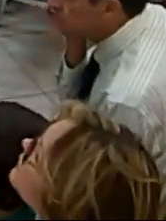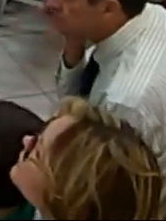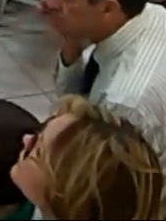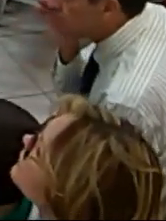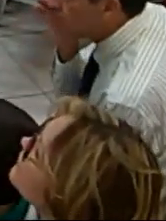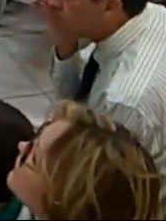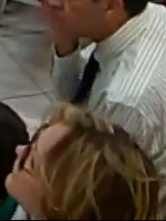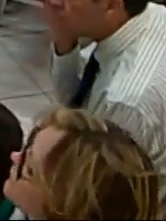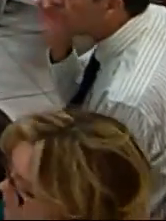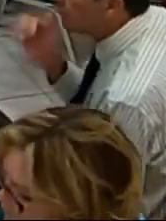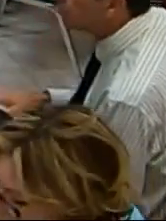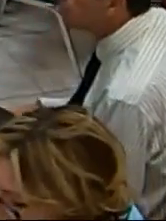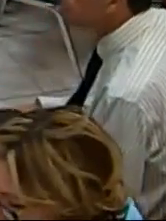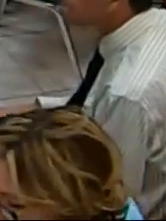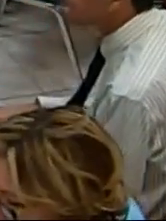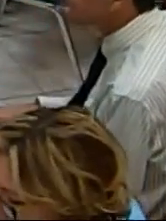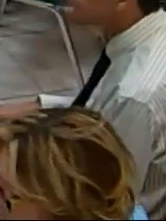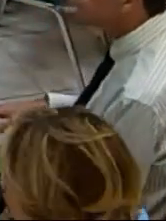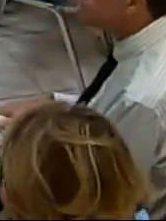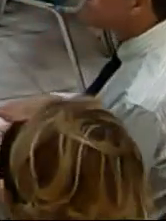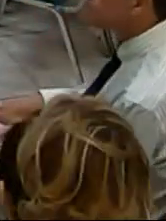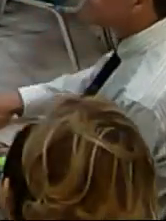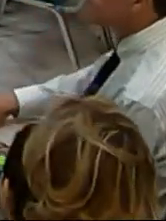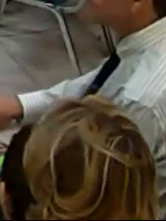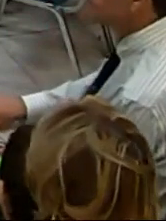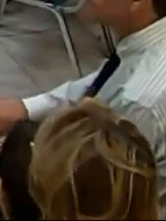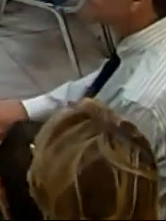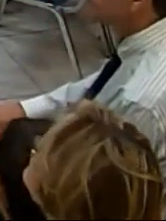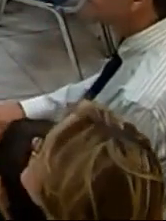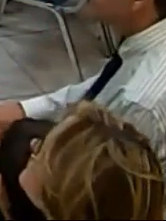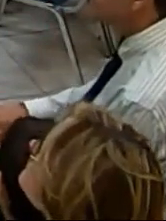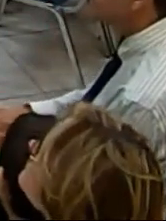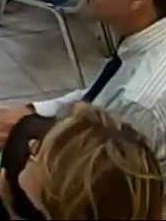that was saying, I could see that it was an angel that came